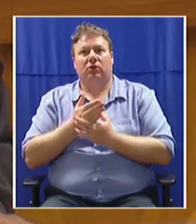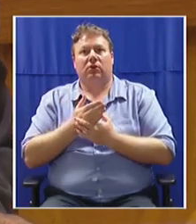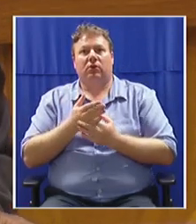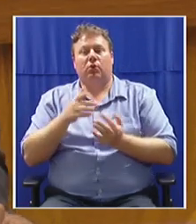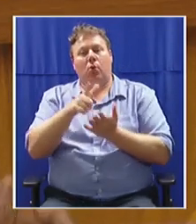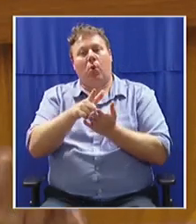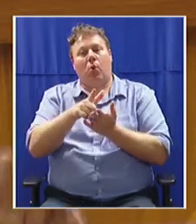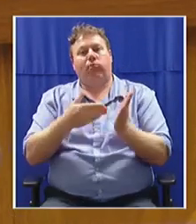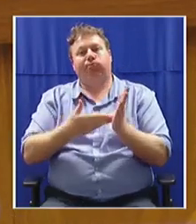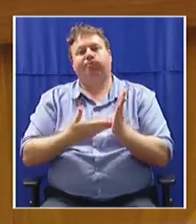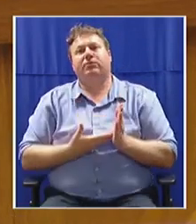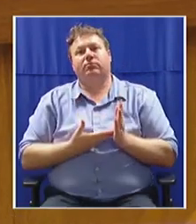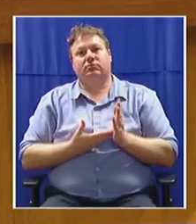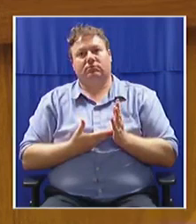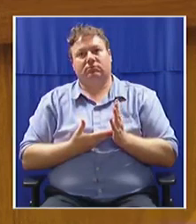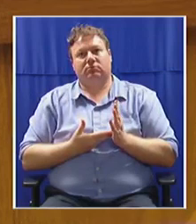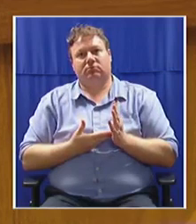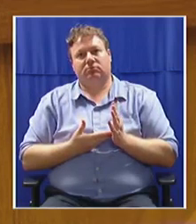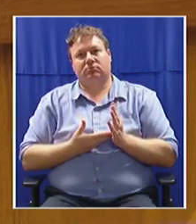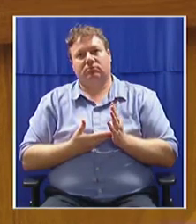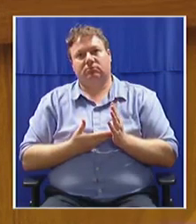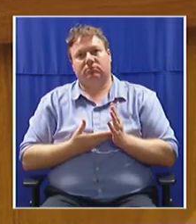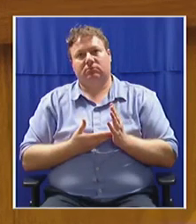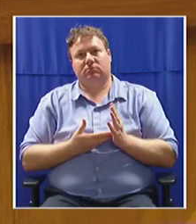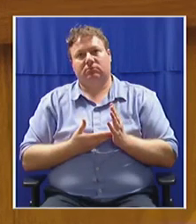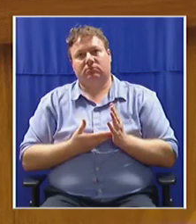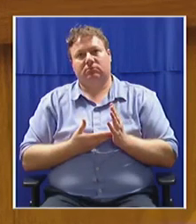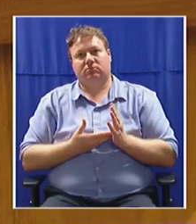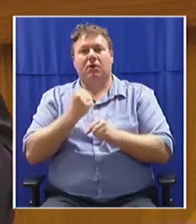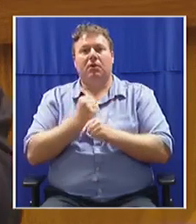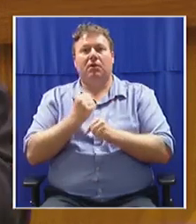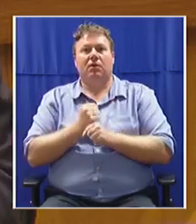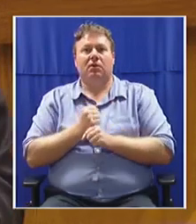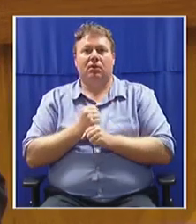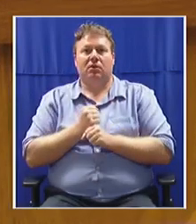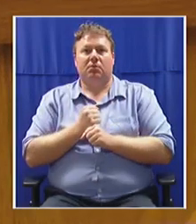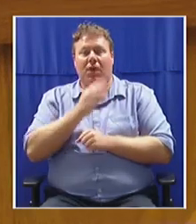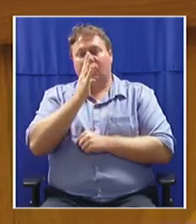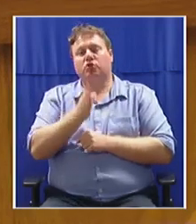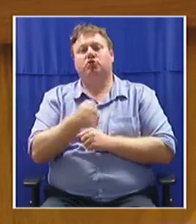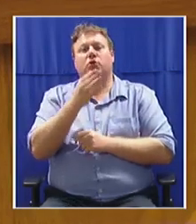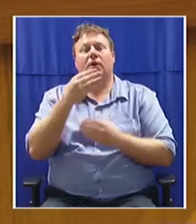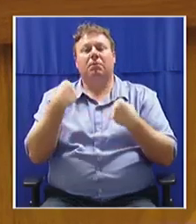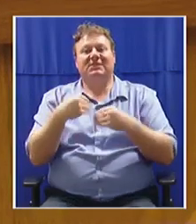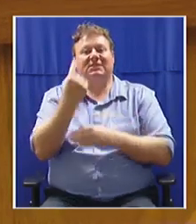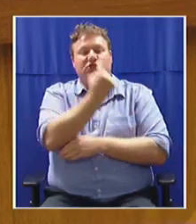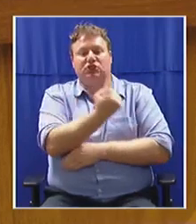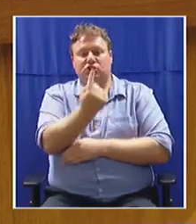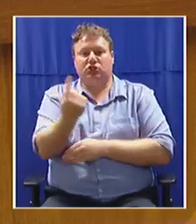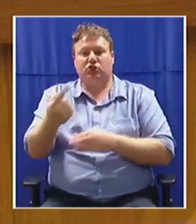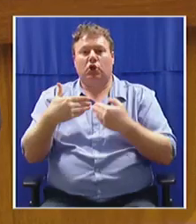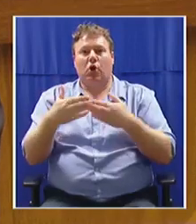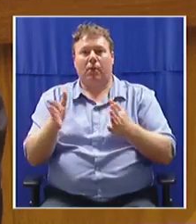bylaws. We want to insist that every business that is being opened, it should follow